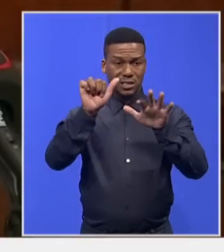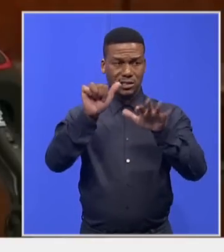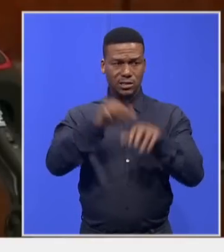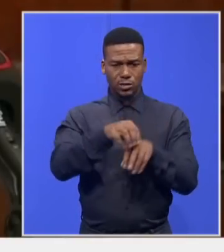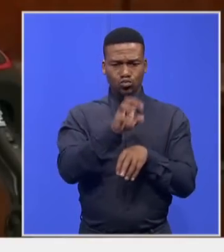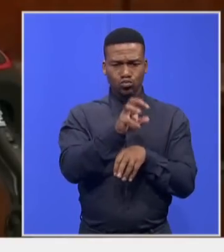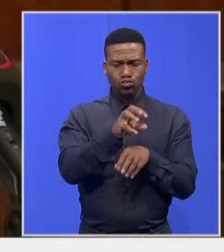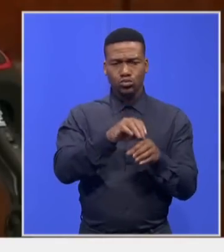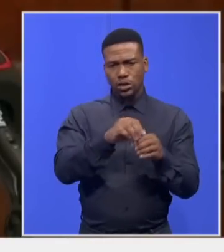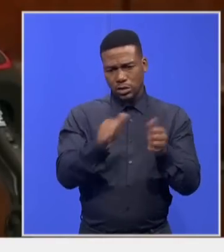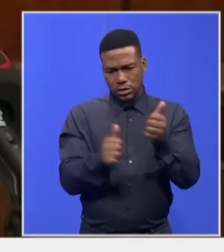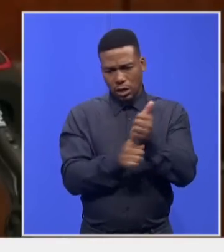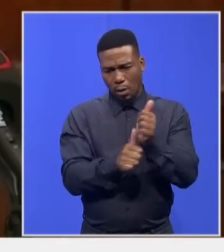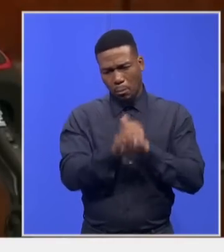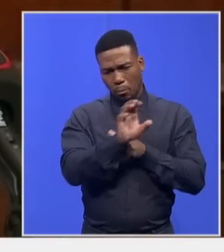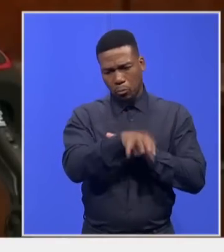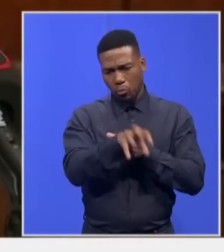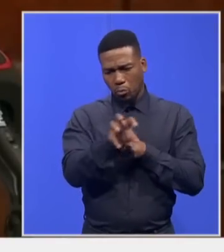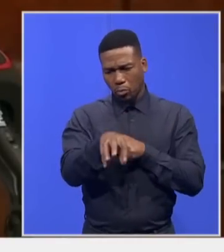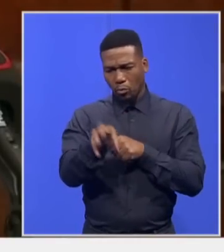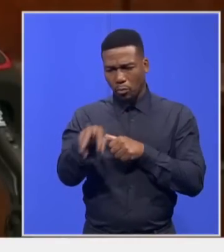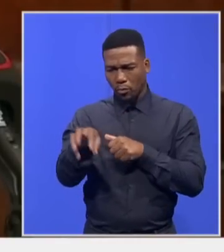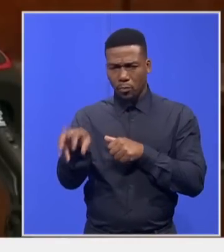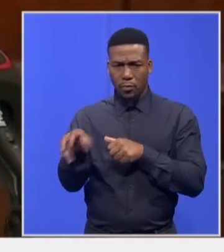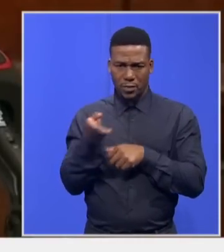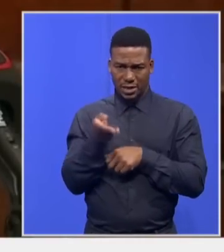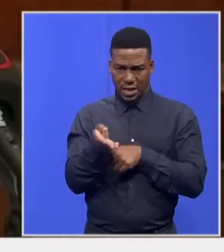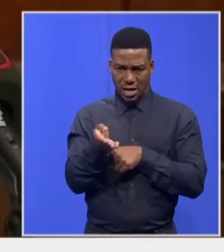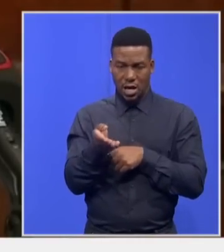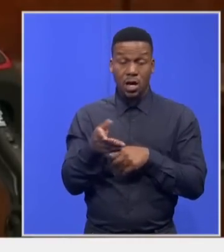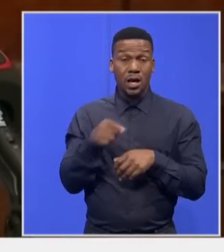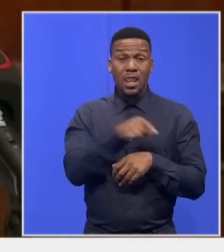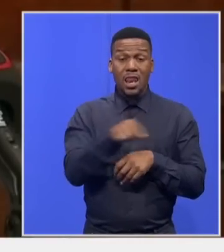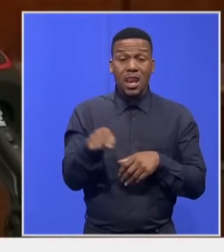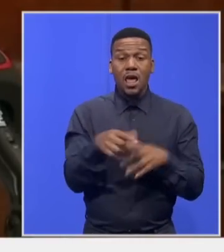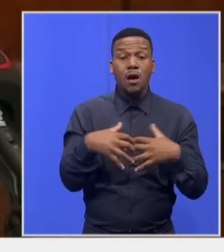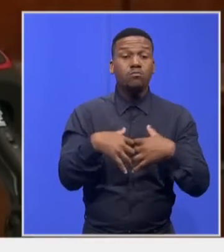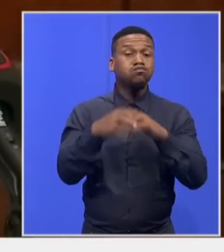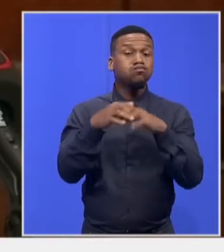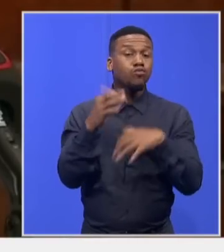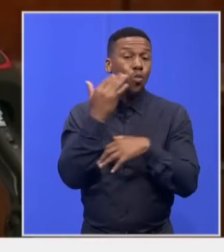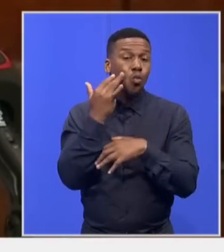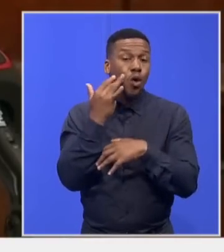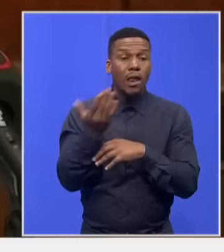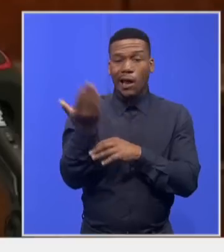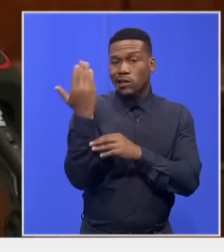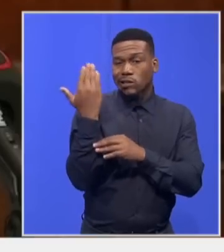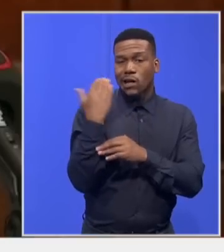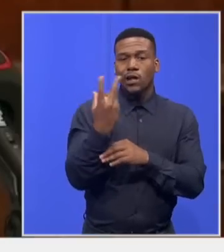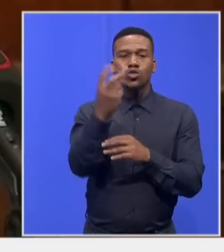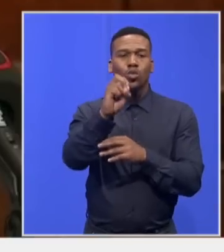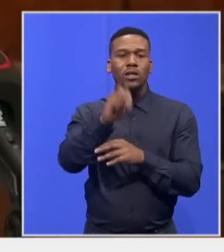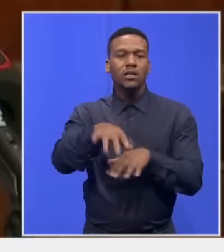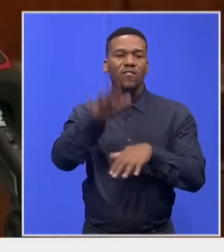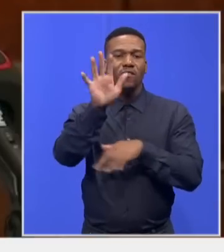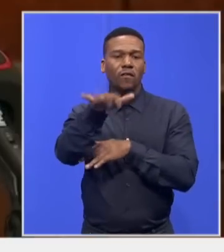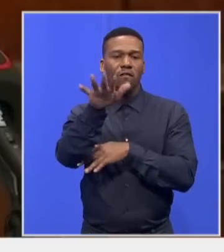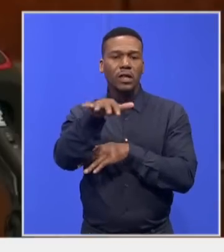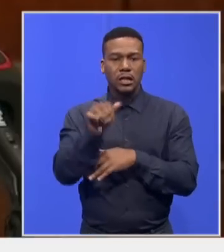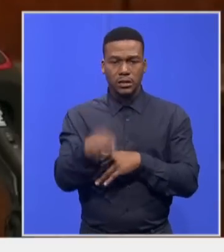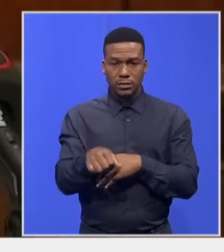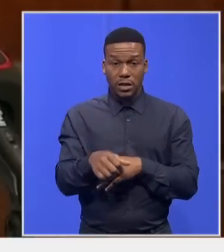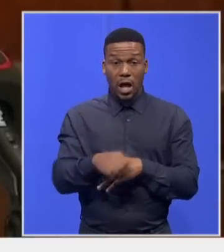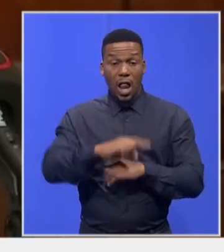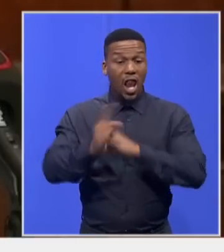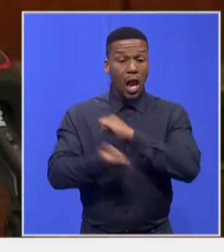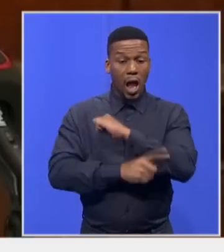first unit was commissioned in 2015, and the last unit was commissioned in 2021. So in